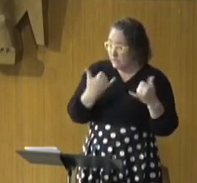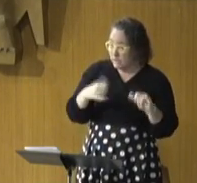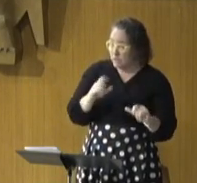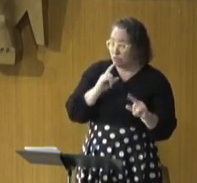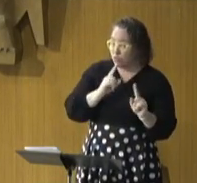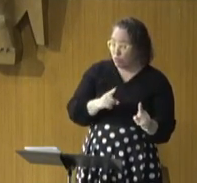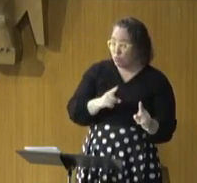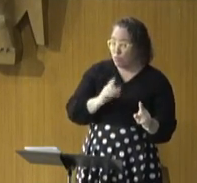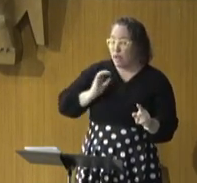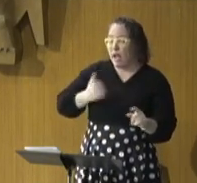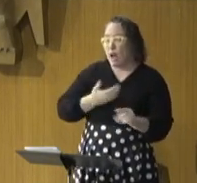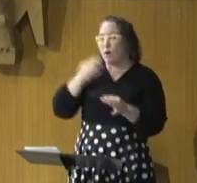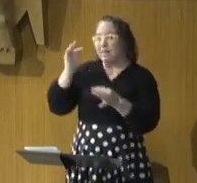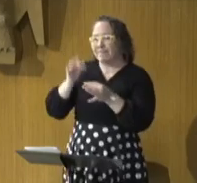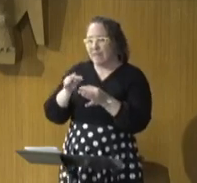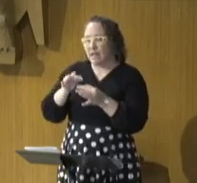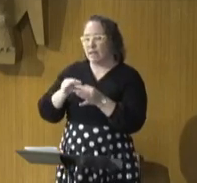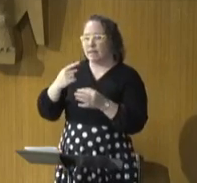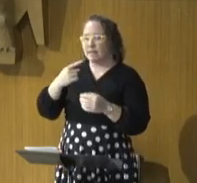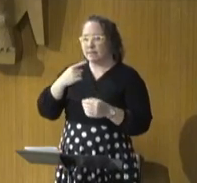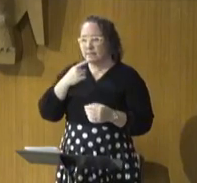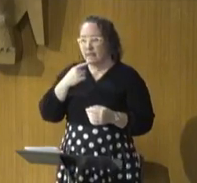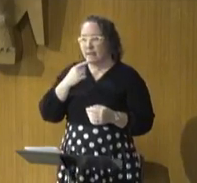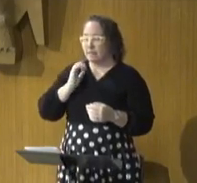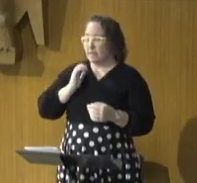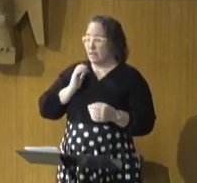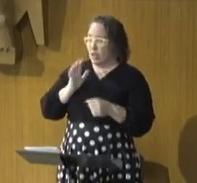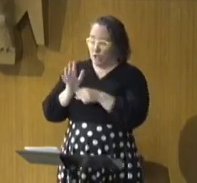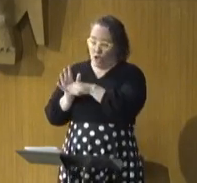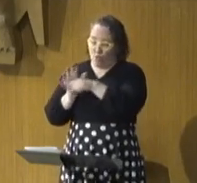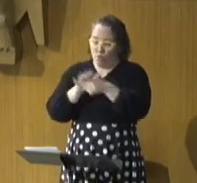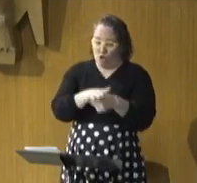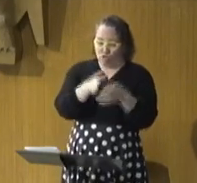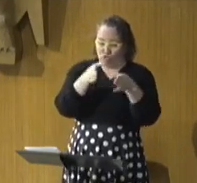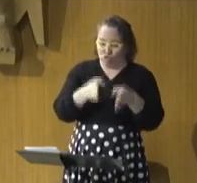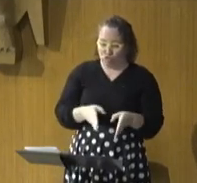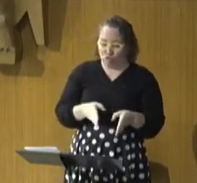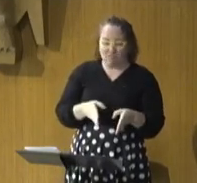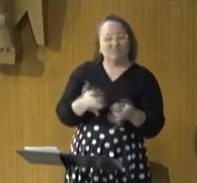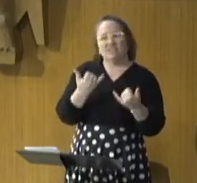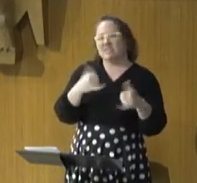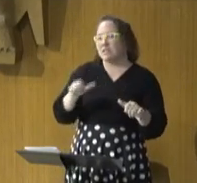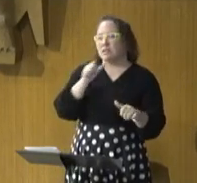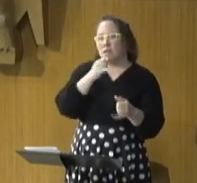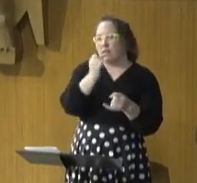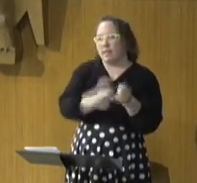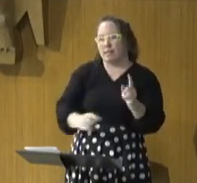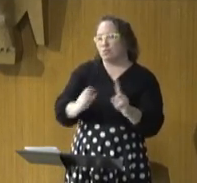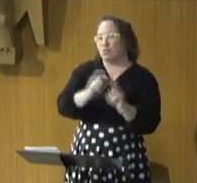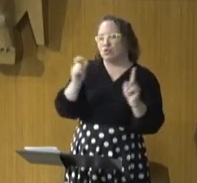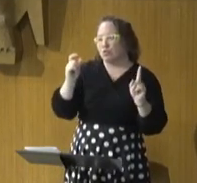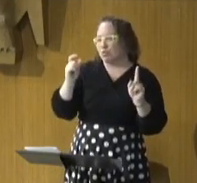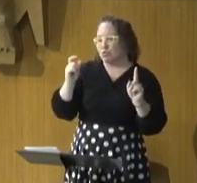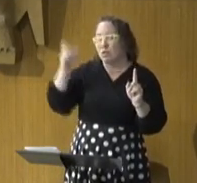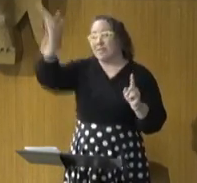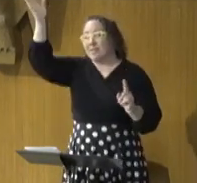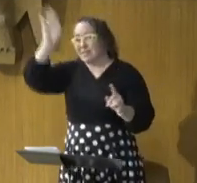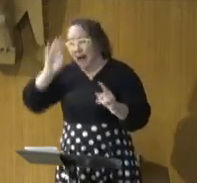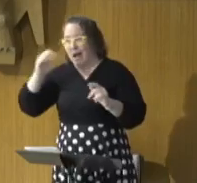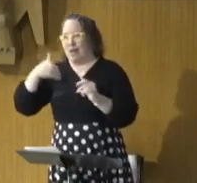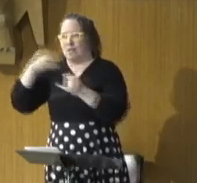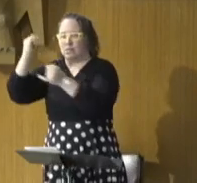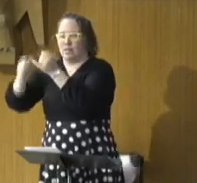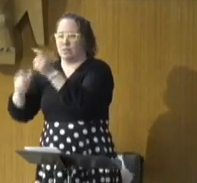tradition proclaims that the oppressor still does not have the last word and God still creates a future beyond persecution